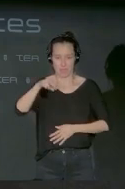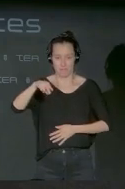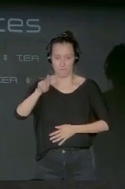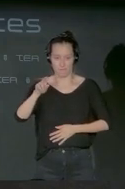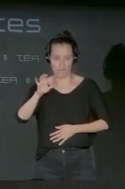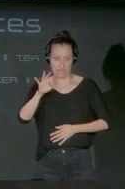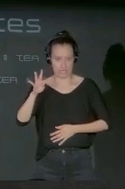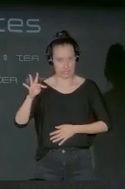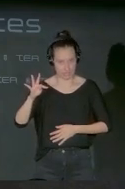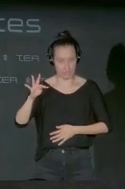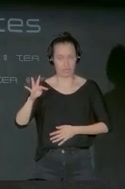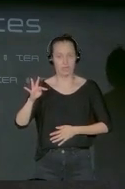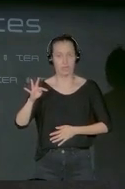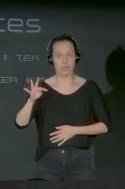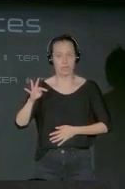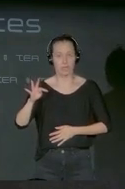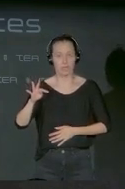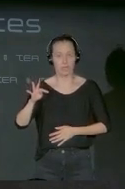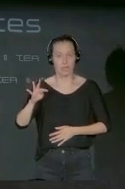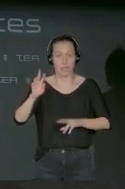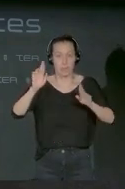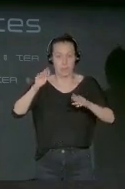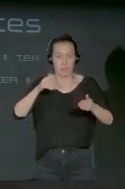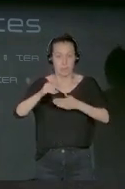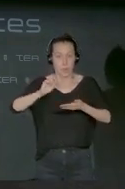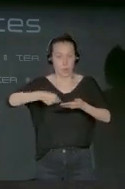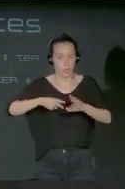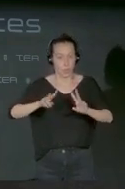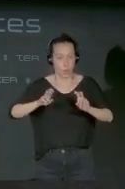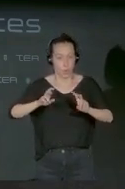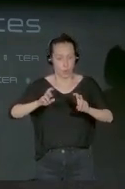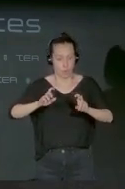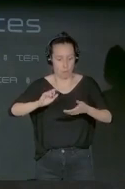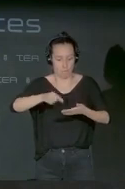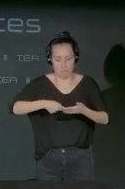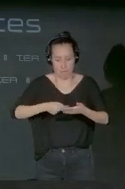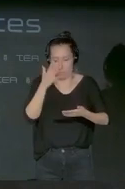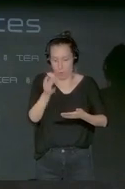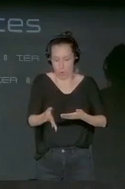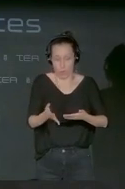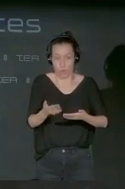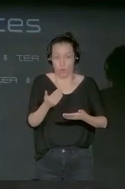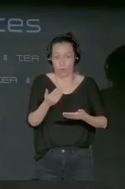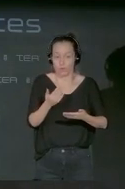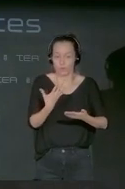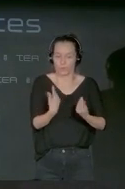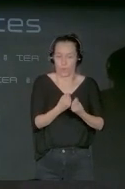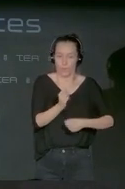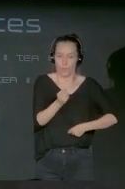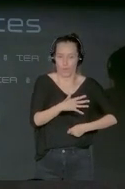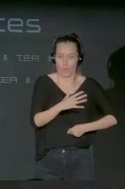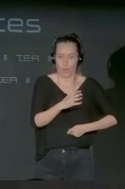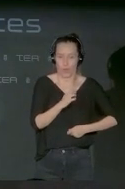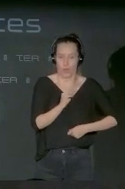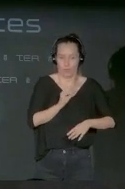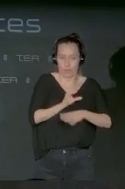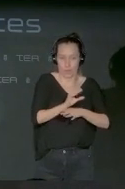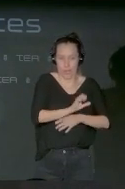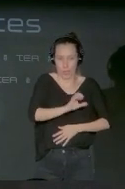Investment Fund soon. But that is for audiovisual as a whole, including video